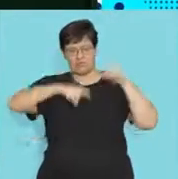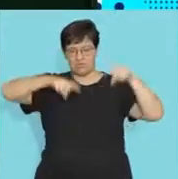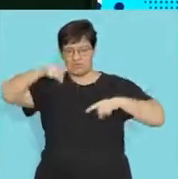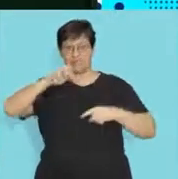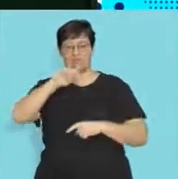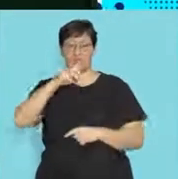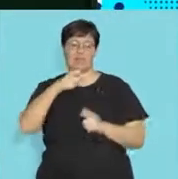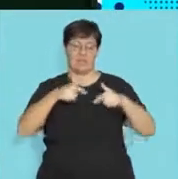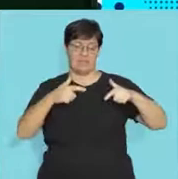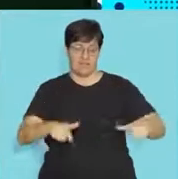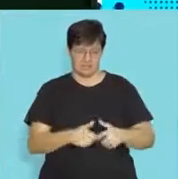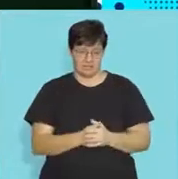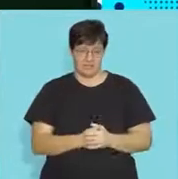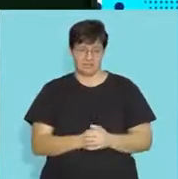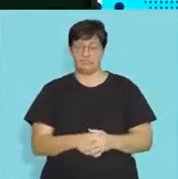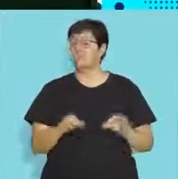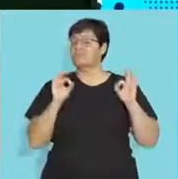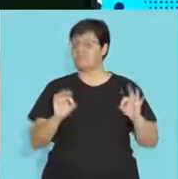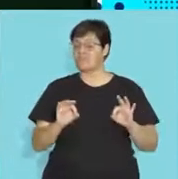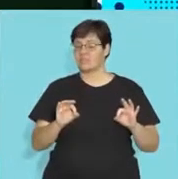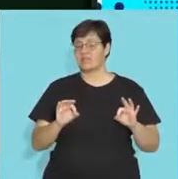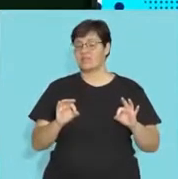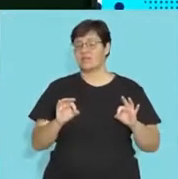at the different trophic levels. So you've been a